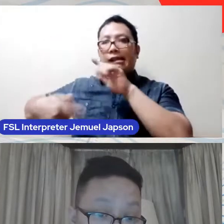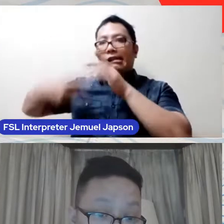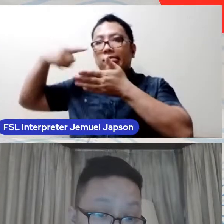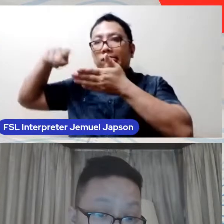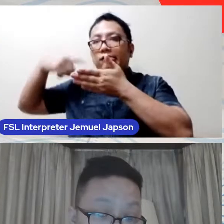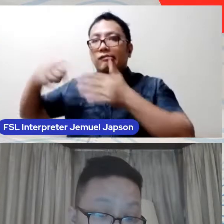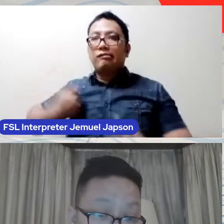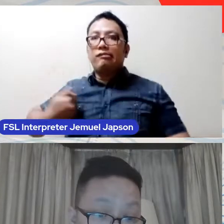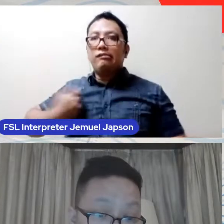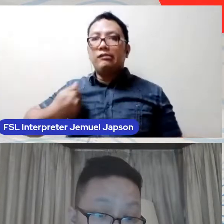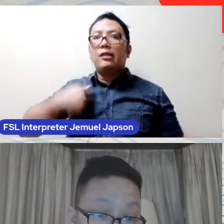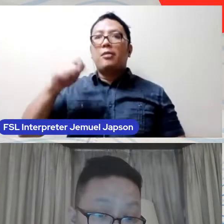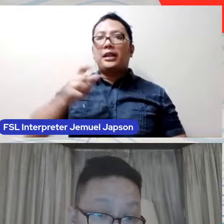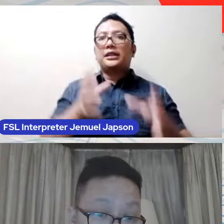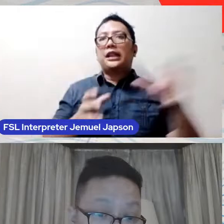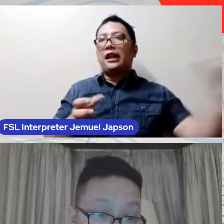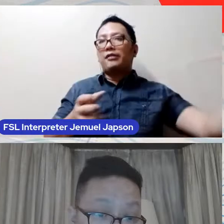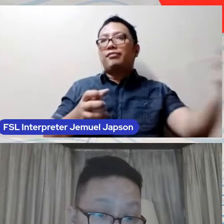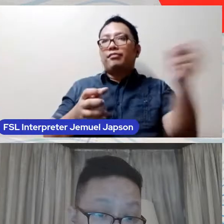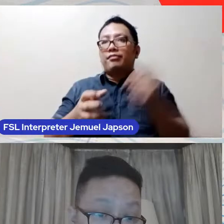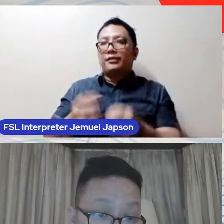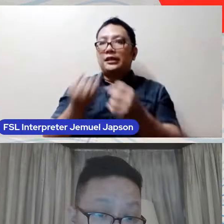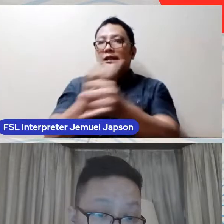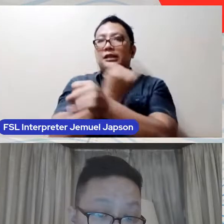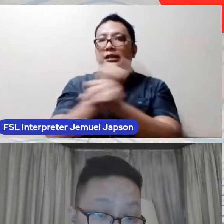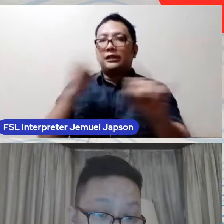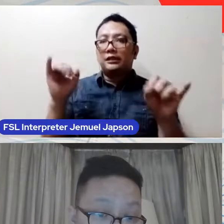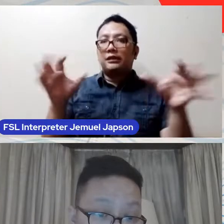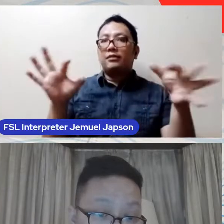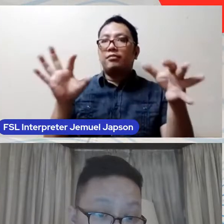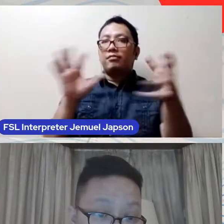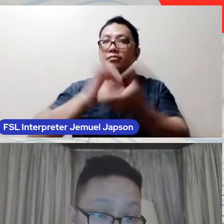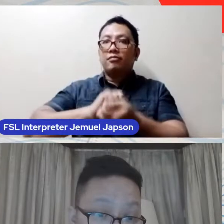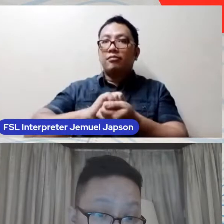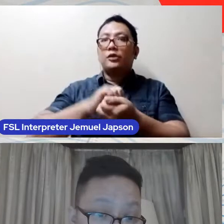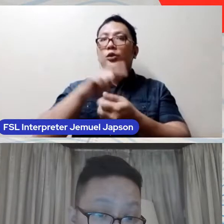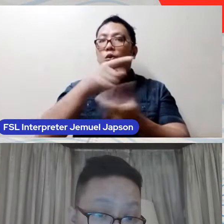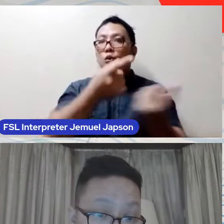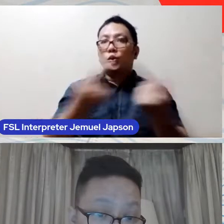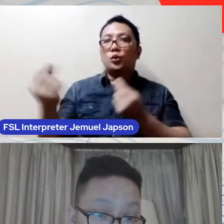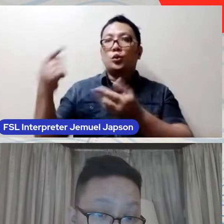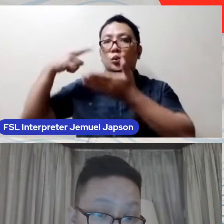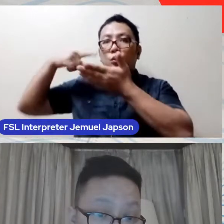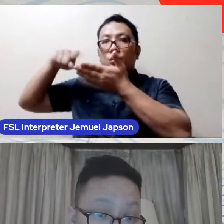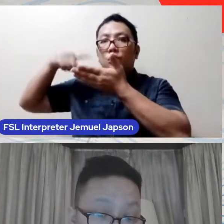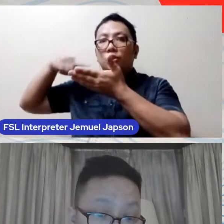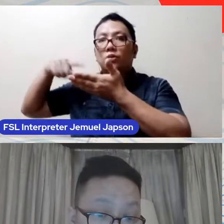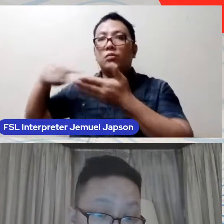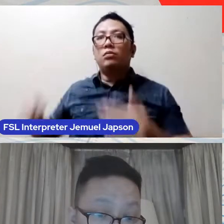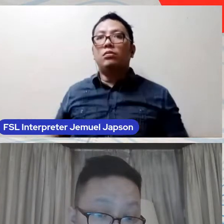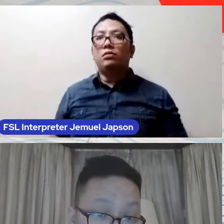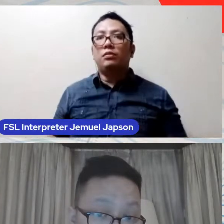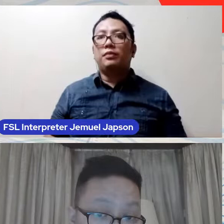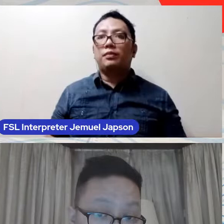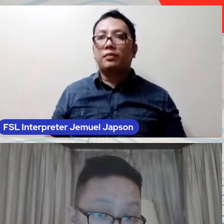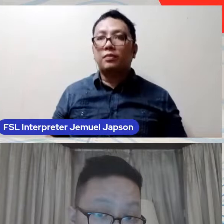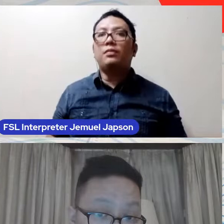po dapat may independent talaga na party to do the audit. So yeah.